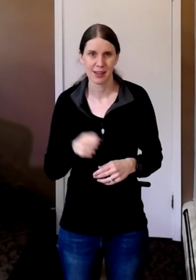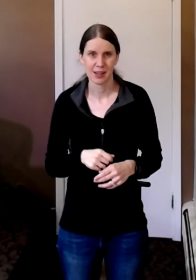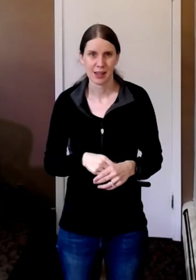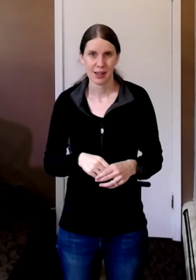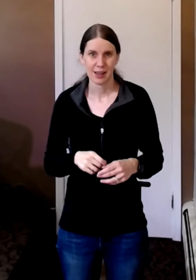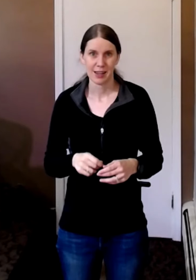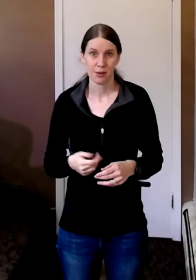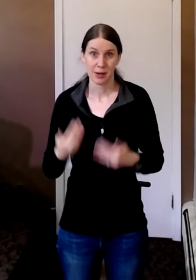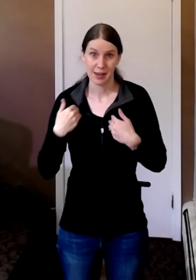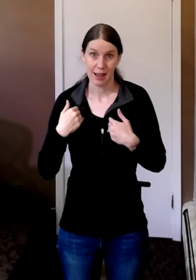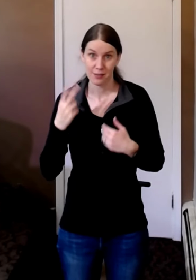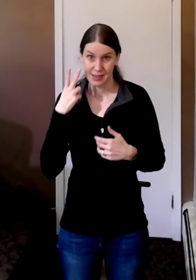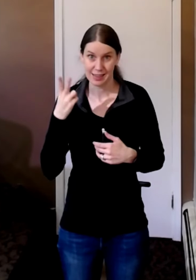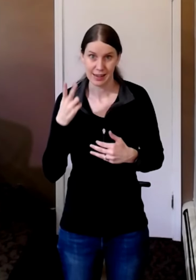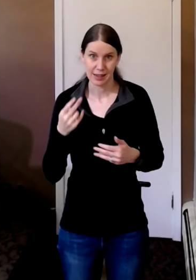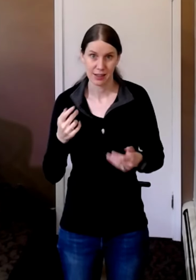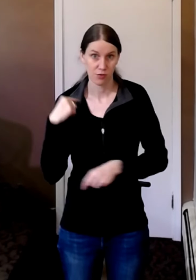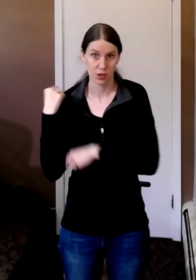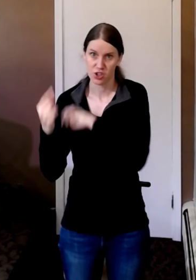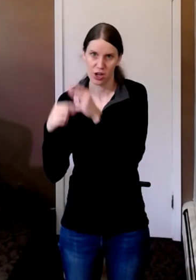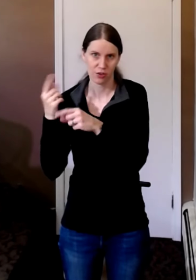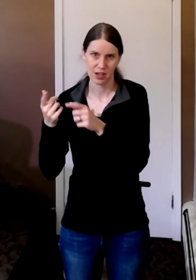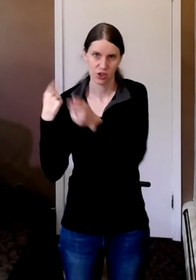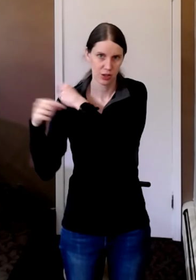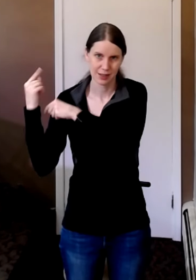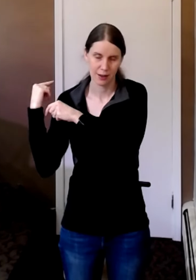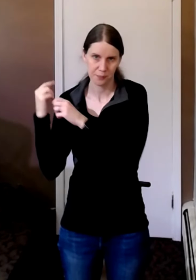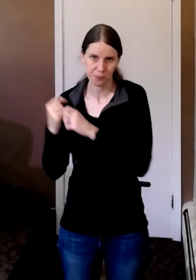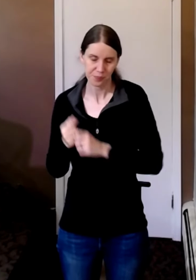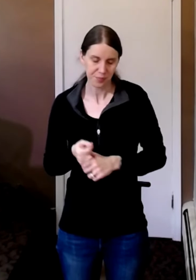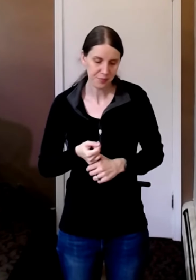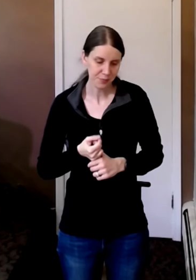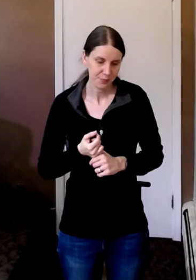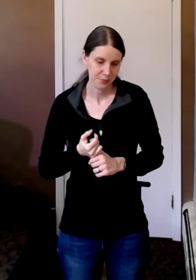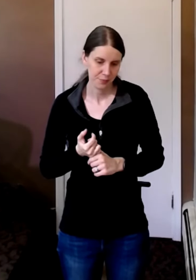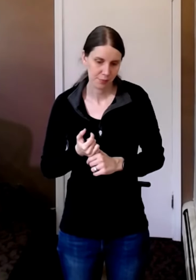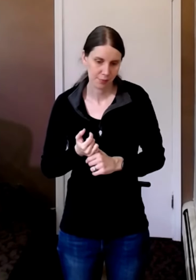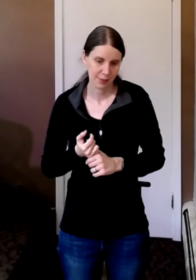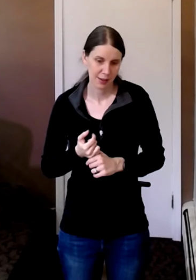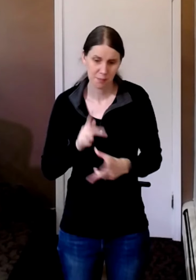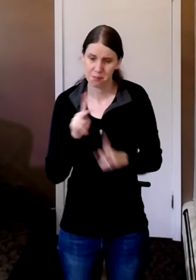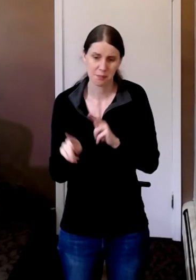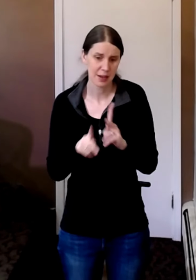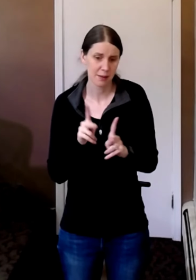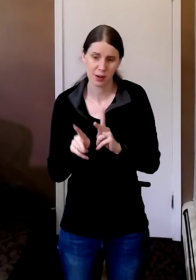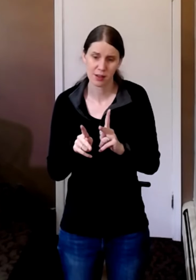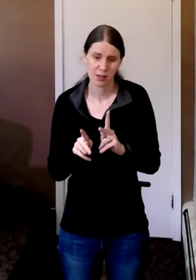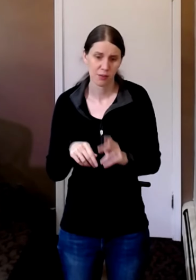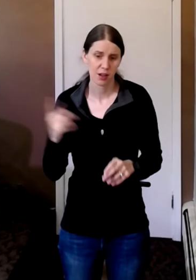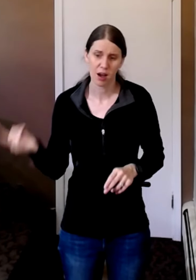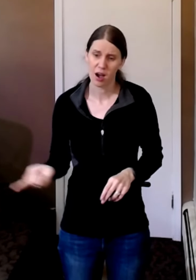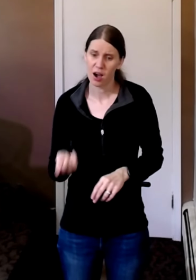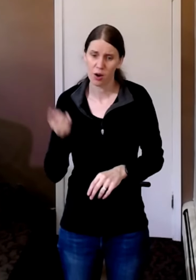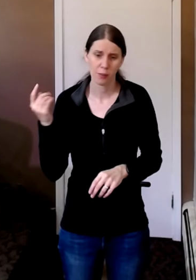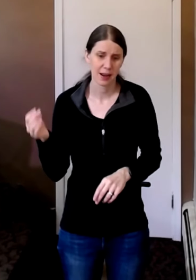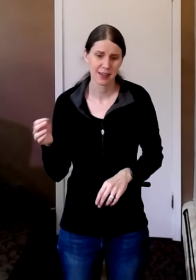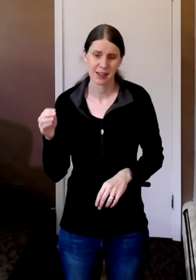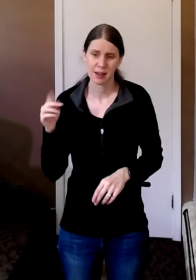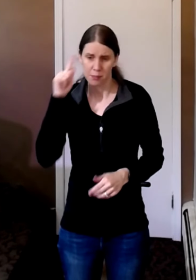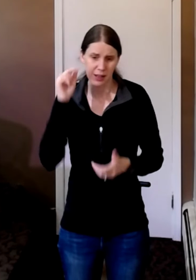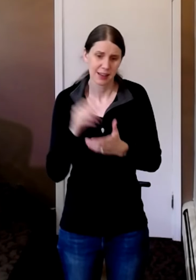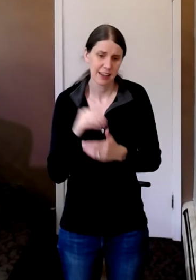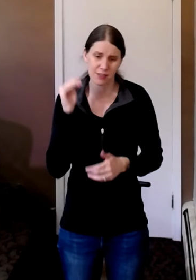around forever. I mean, since then. And every, you know, mankind has been deceived systematically